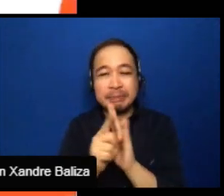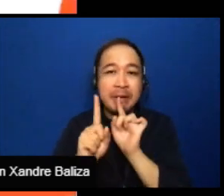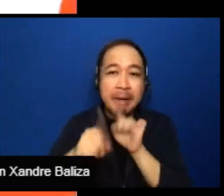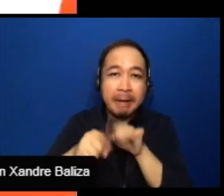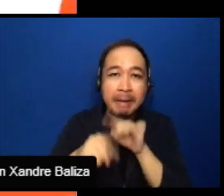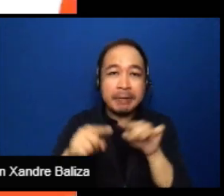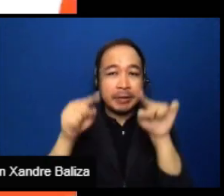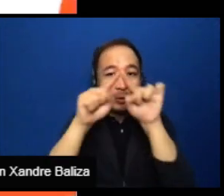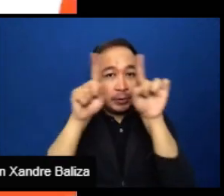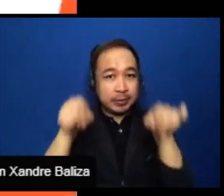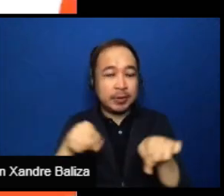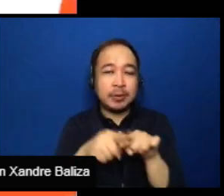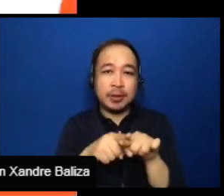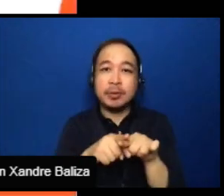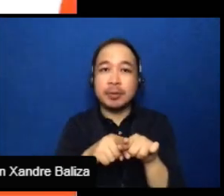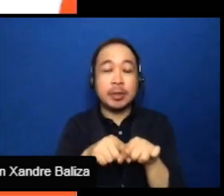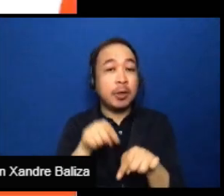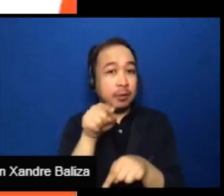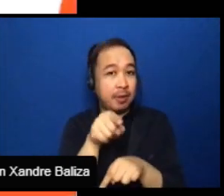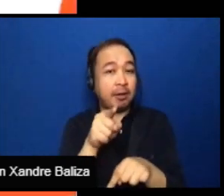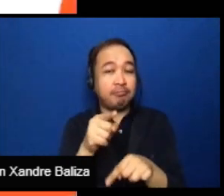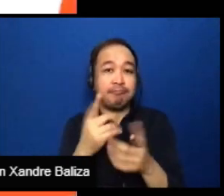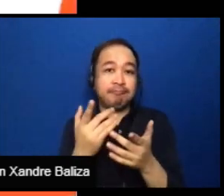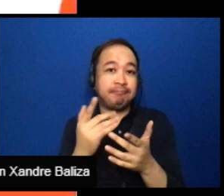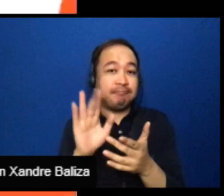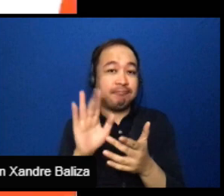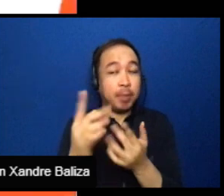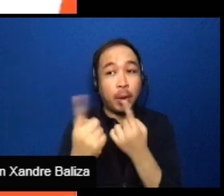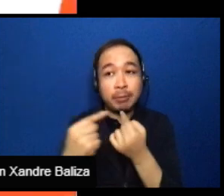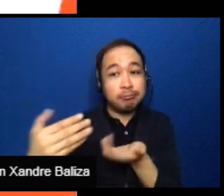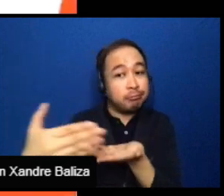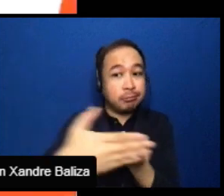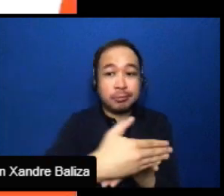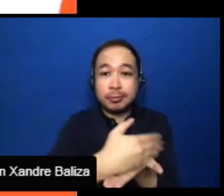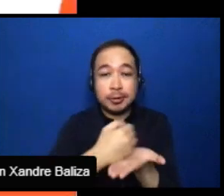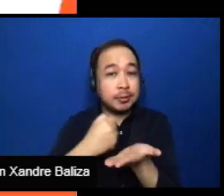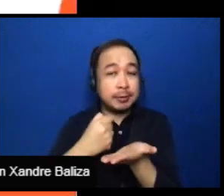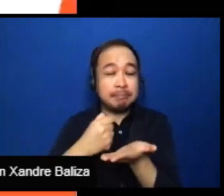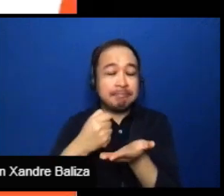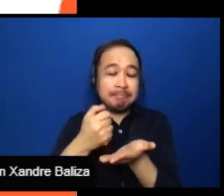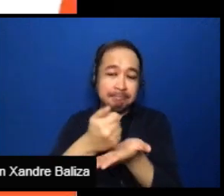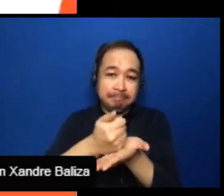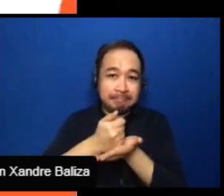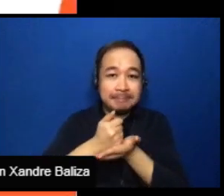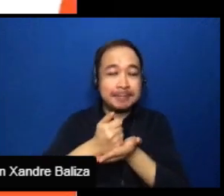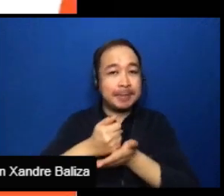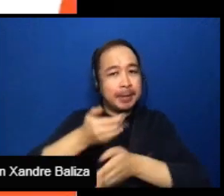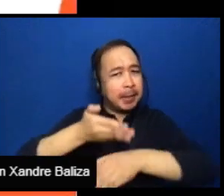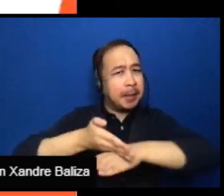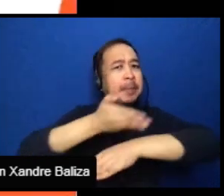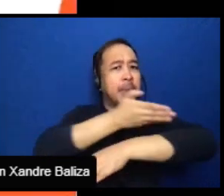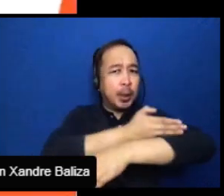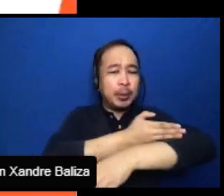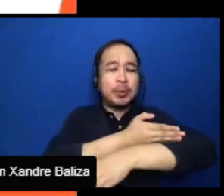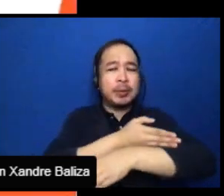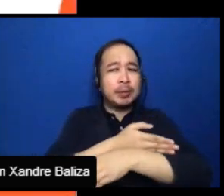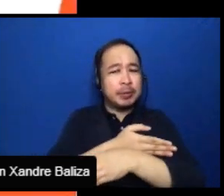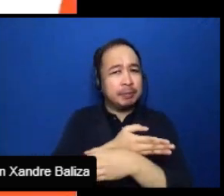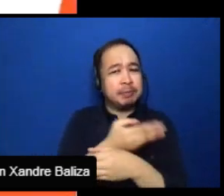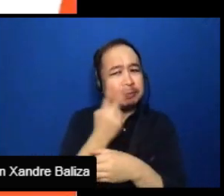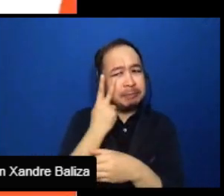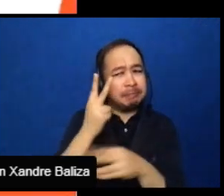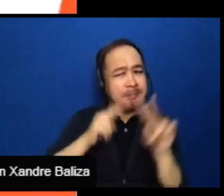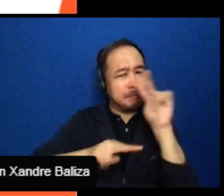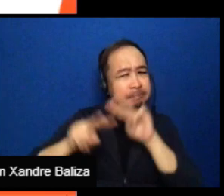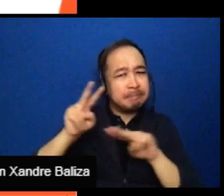This really helps us to service you better and judge how well we have done in the different areas